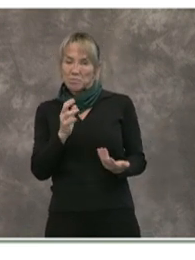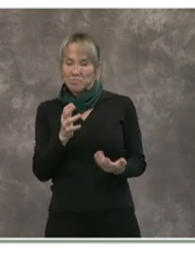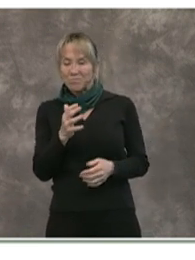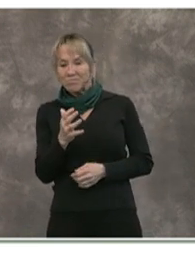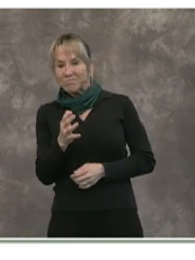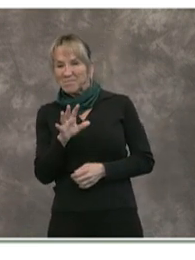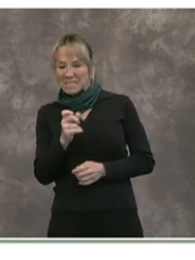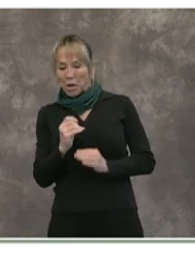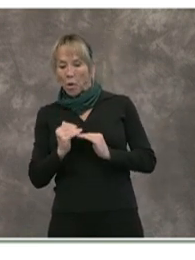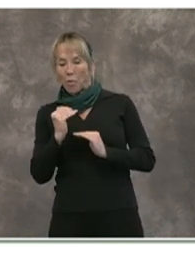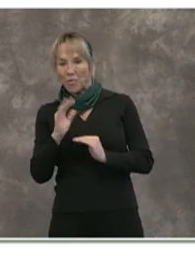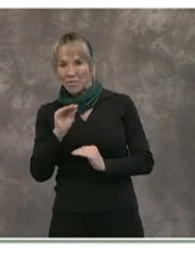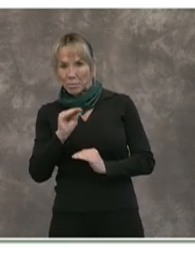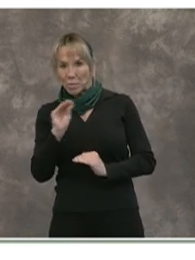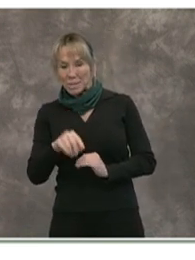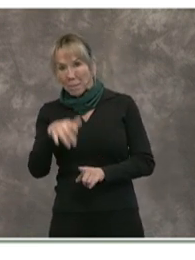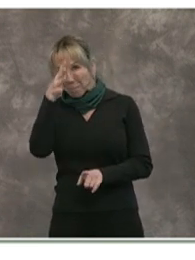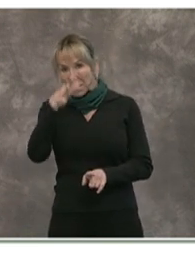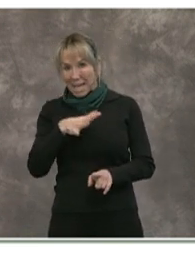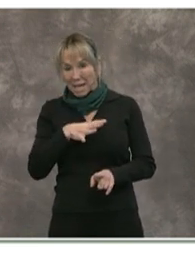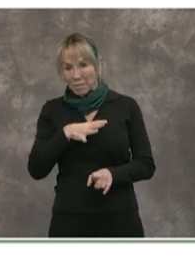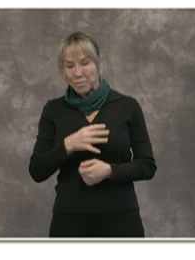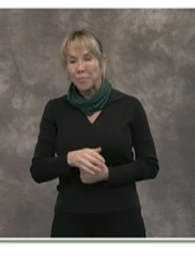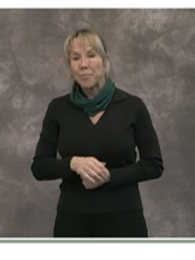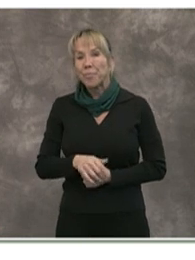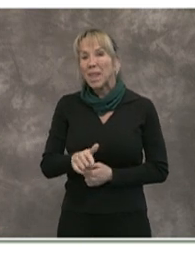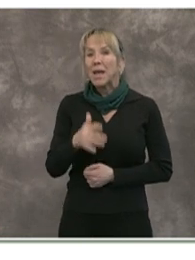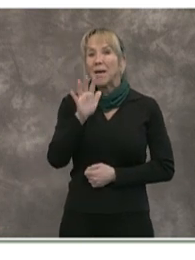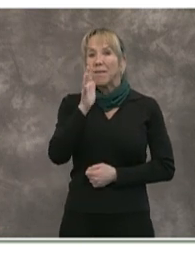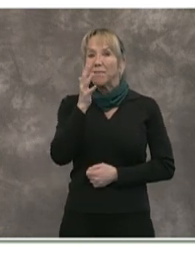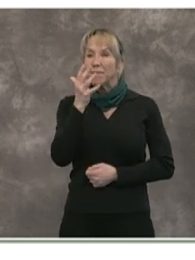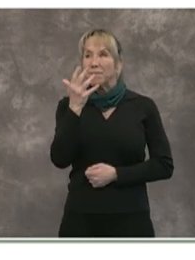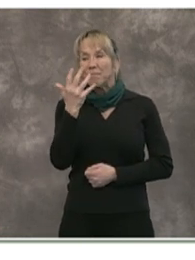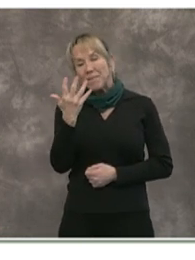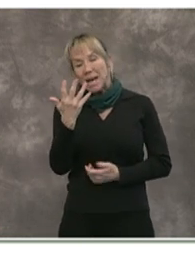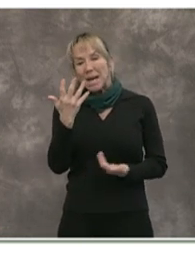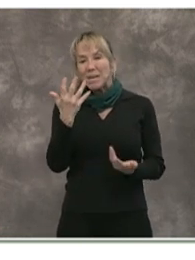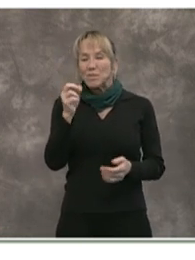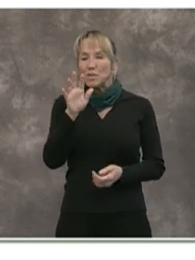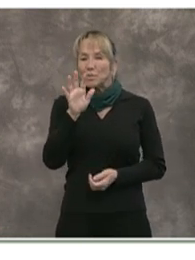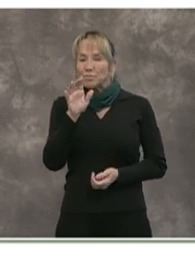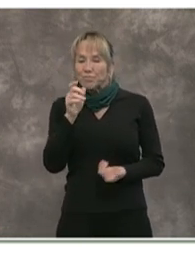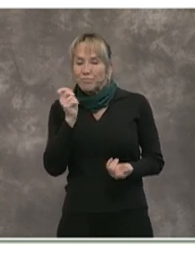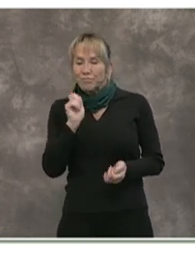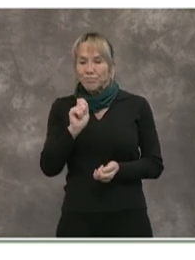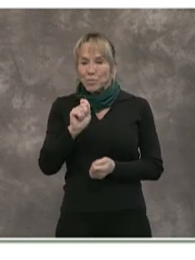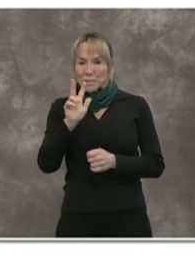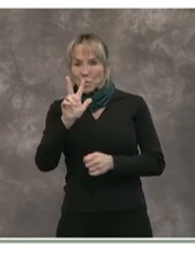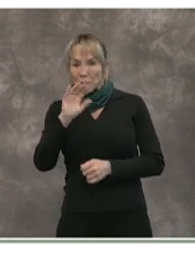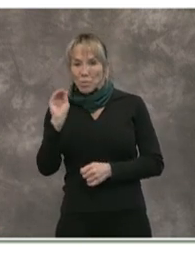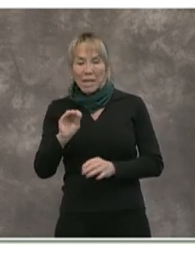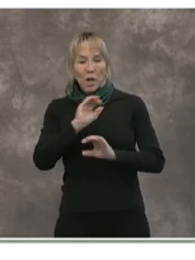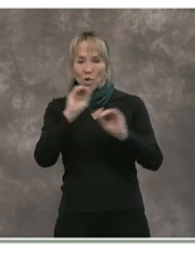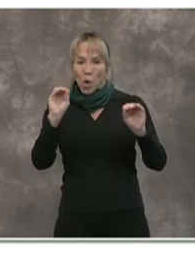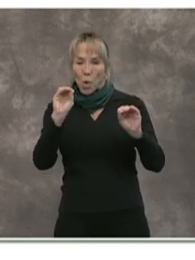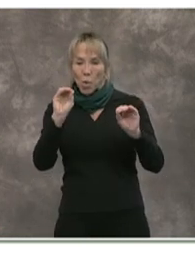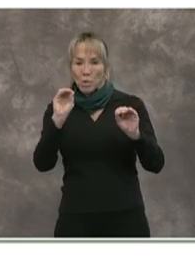over 50%, are male, and 5, or approximately 0.3%, had no gender